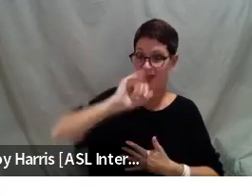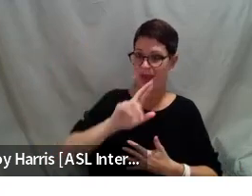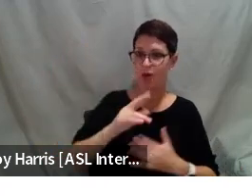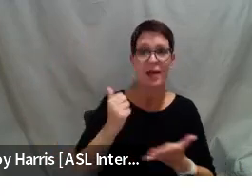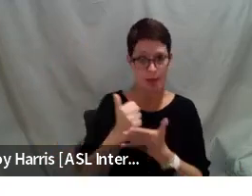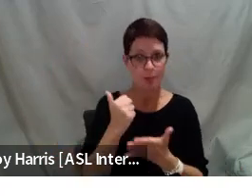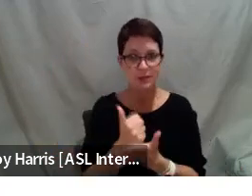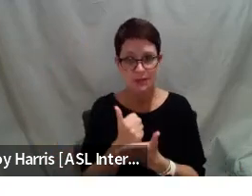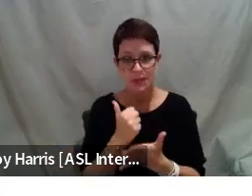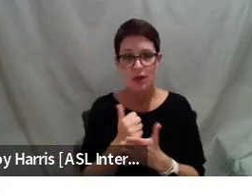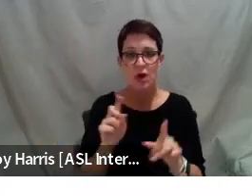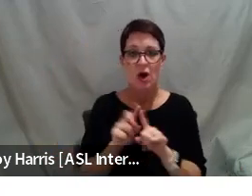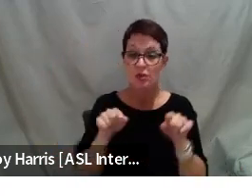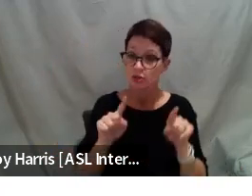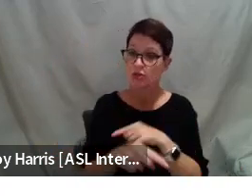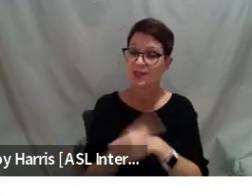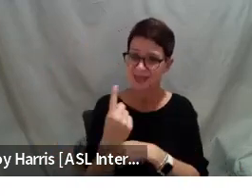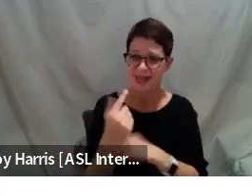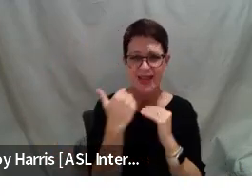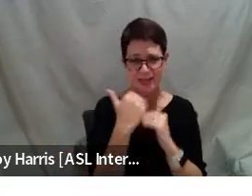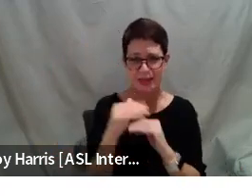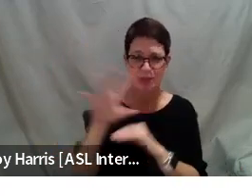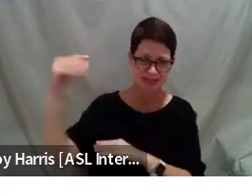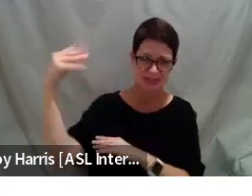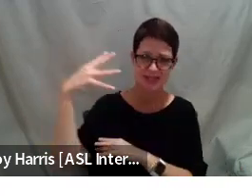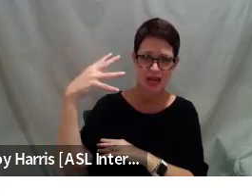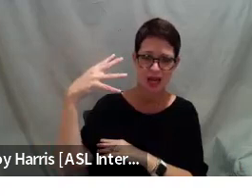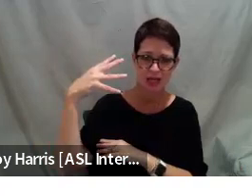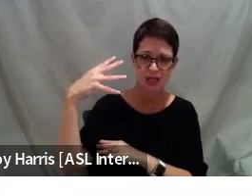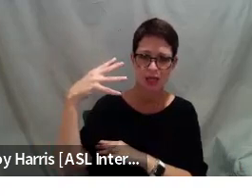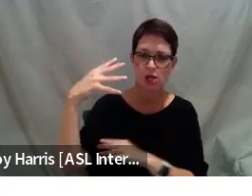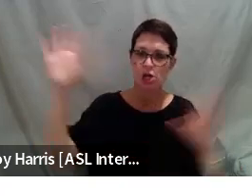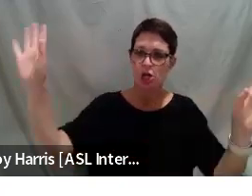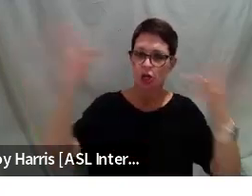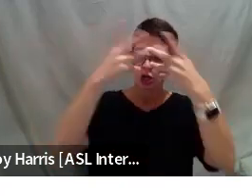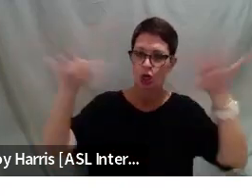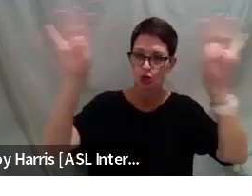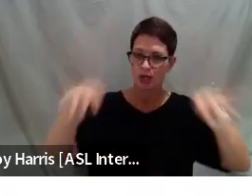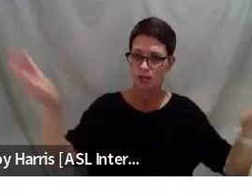Also, during the day, to limit some of that sunlight, you can close your curtains.